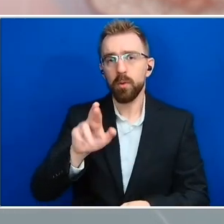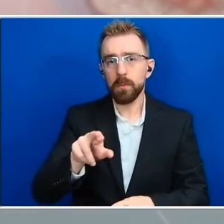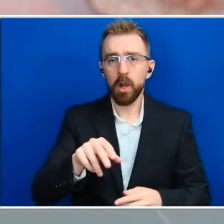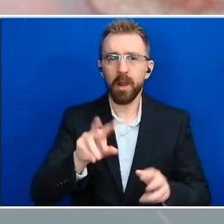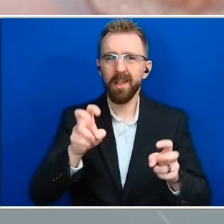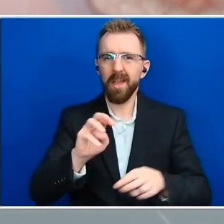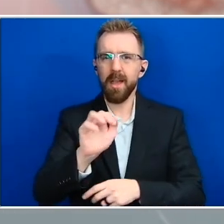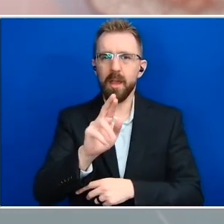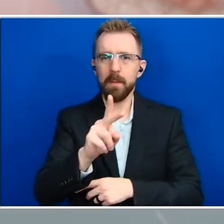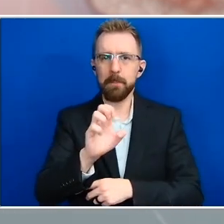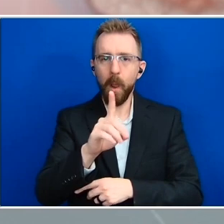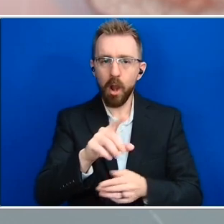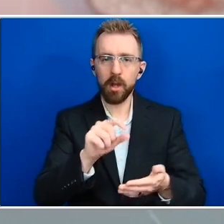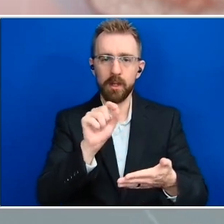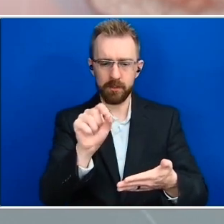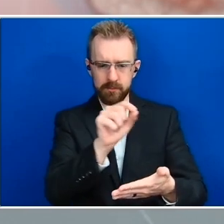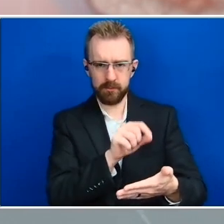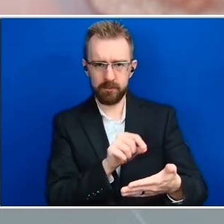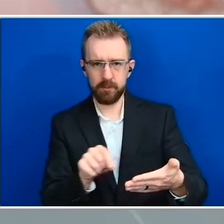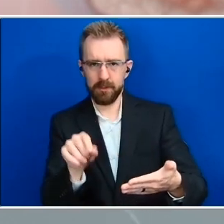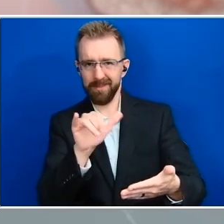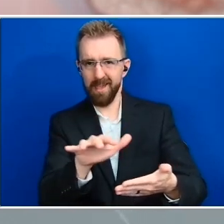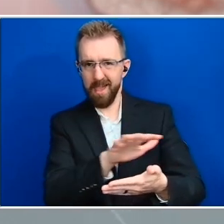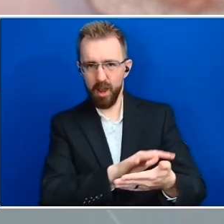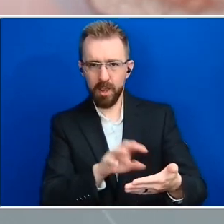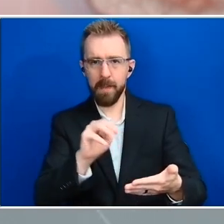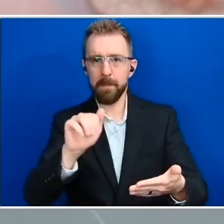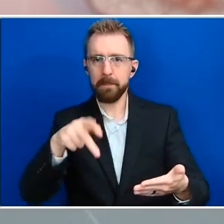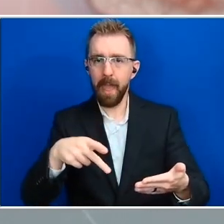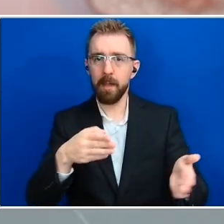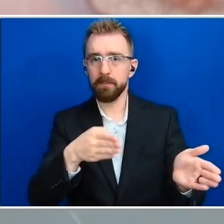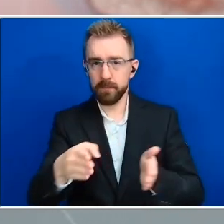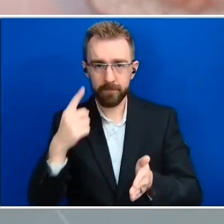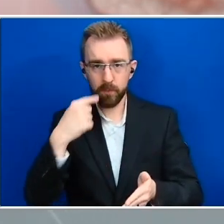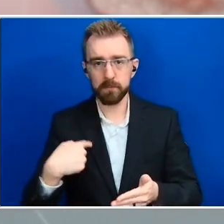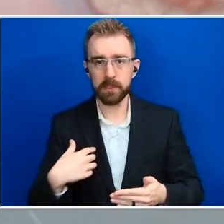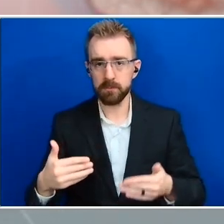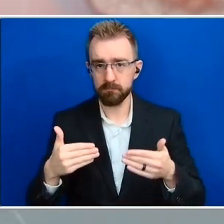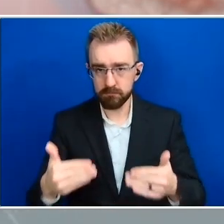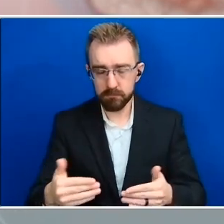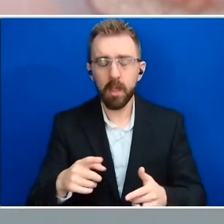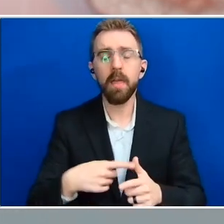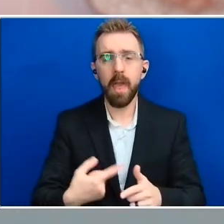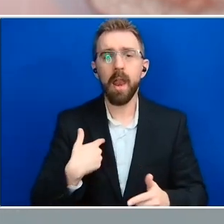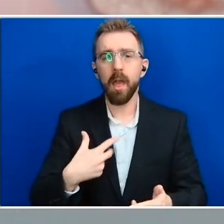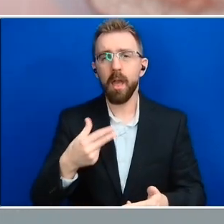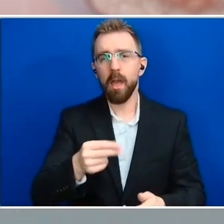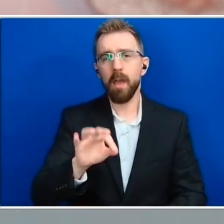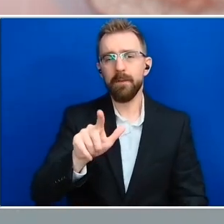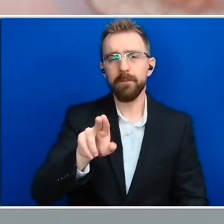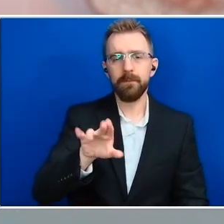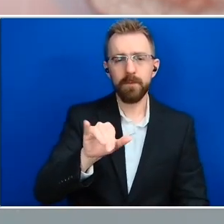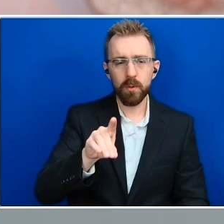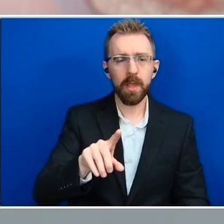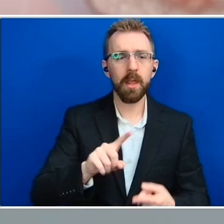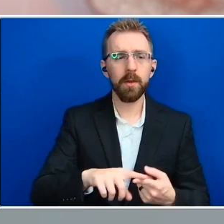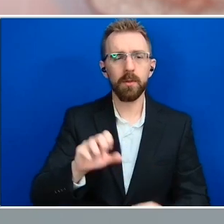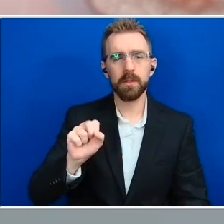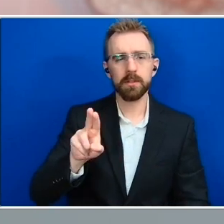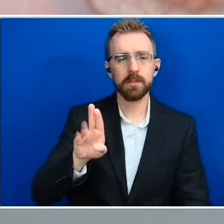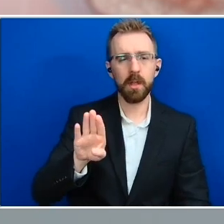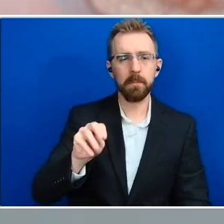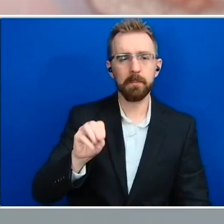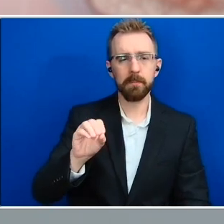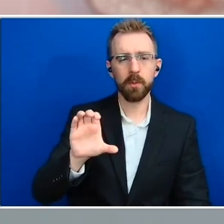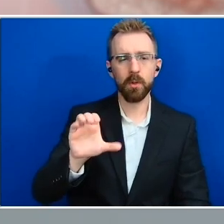is marked and mapped for me, then I inject the fluid to the submucosa. That fluid